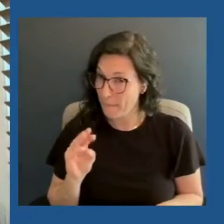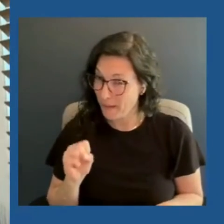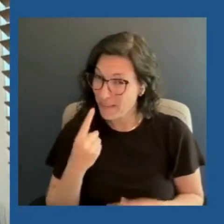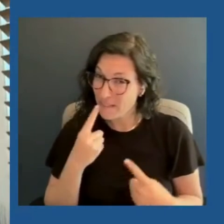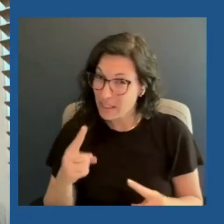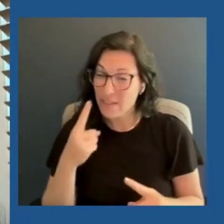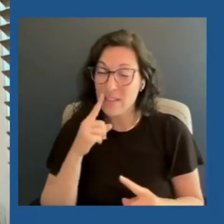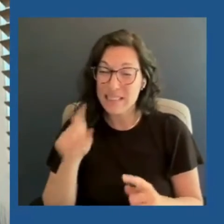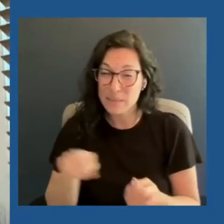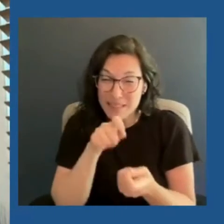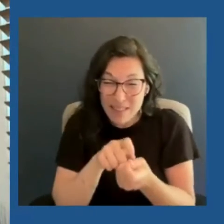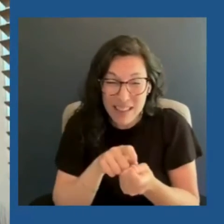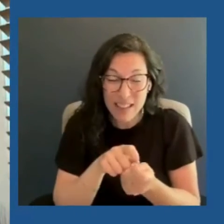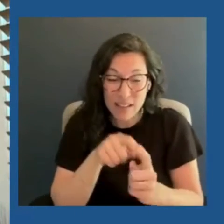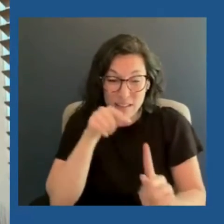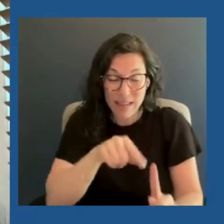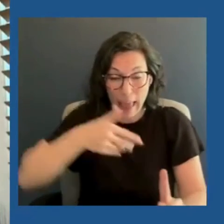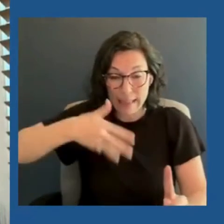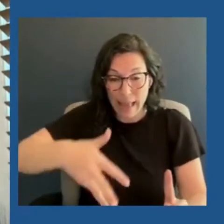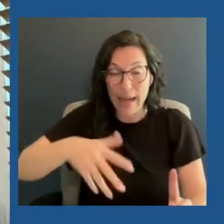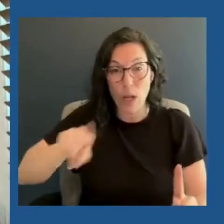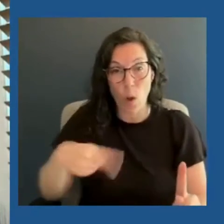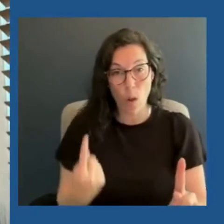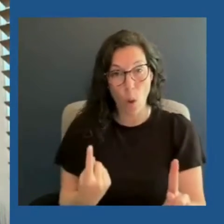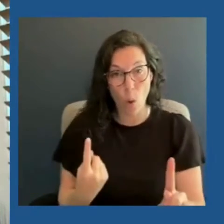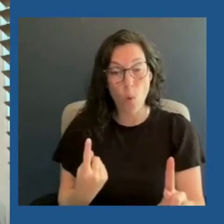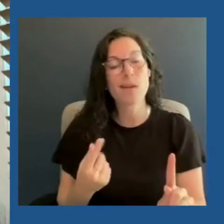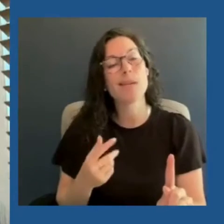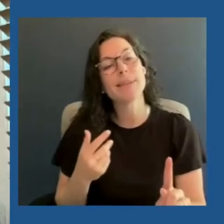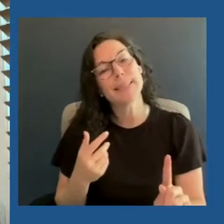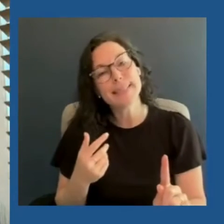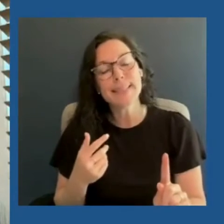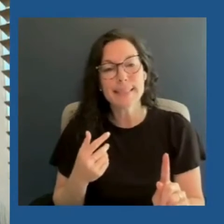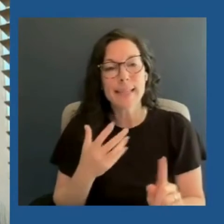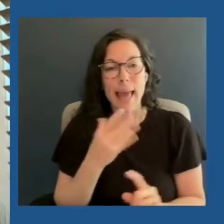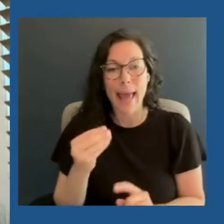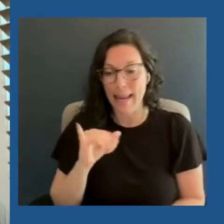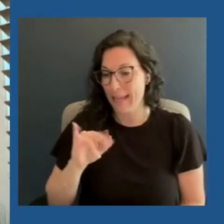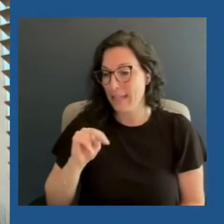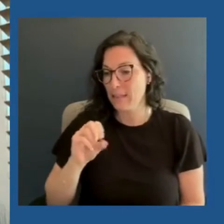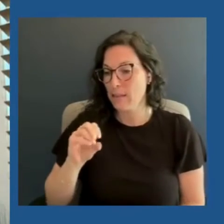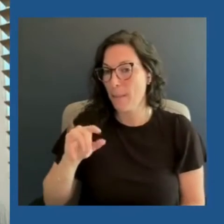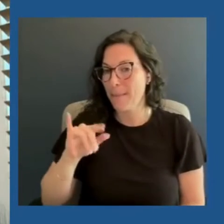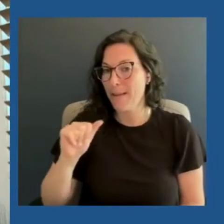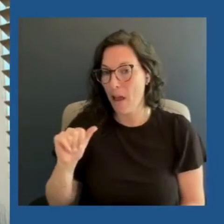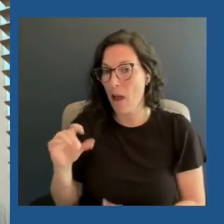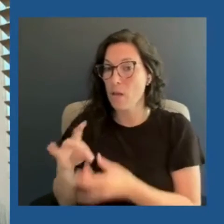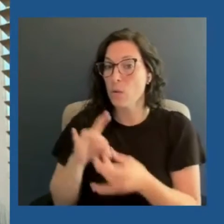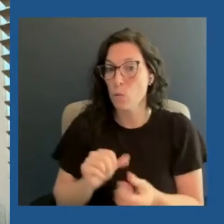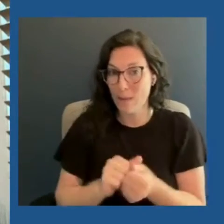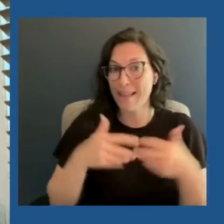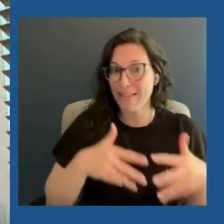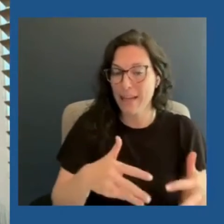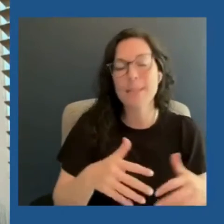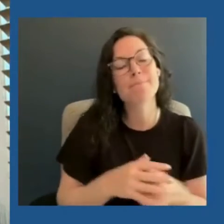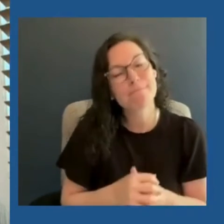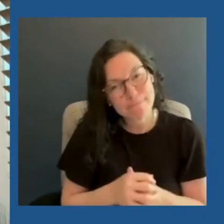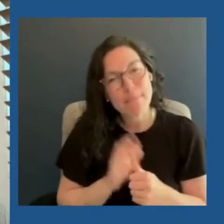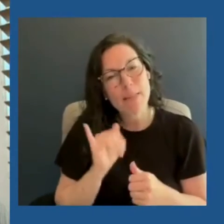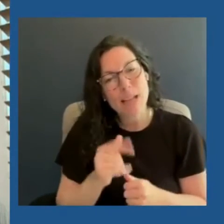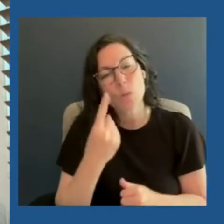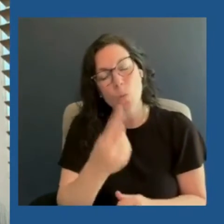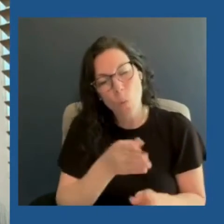specifically for anxiety alone and insomnia associated with anxiety, I would say that's an area for more